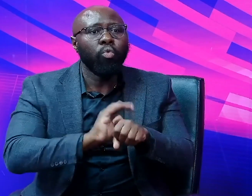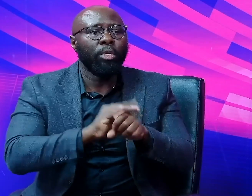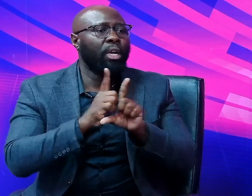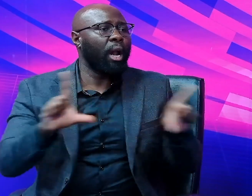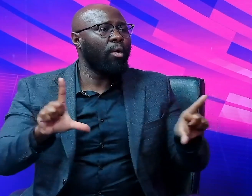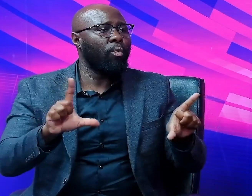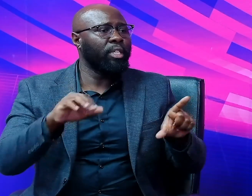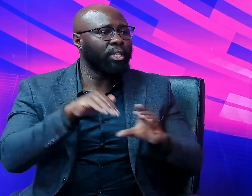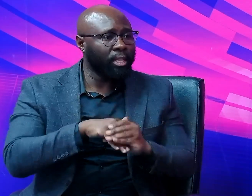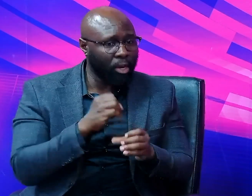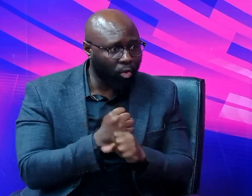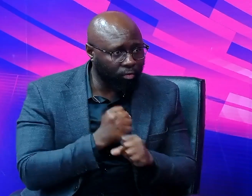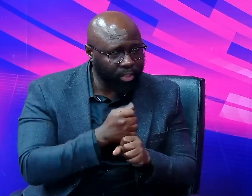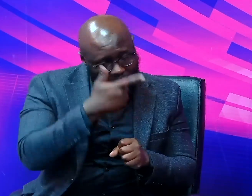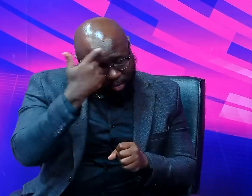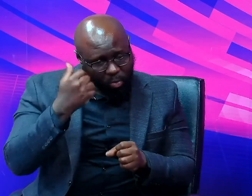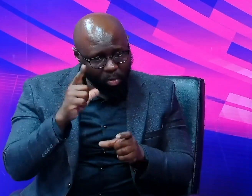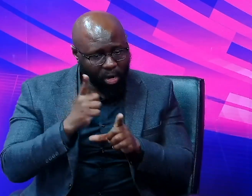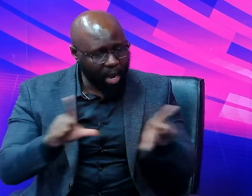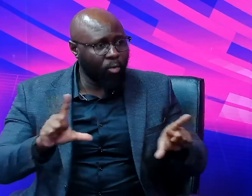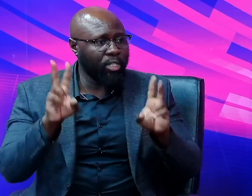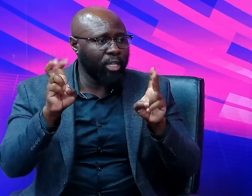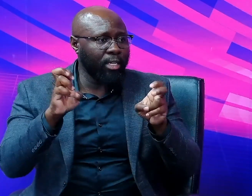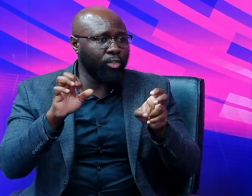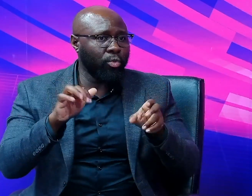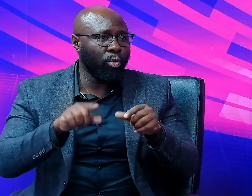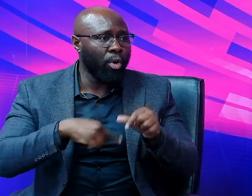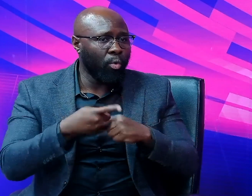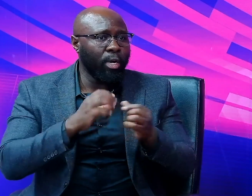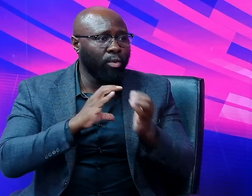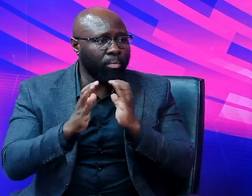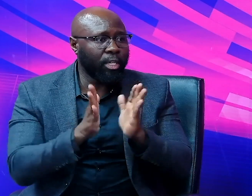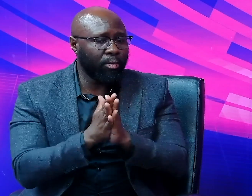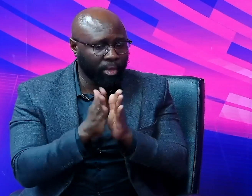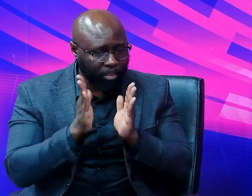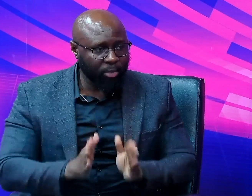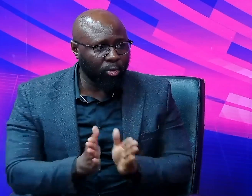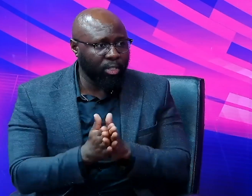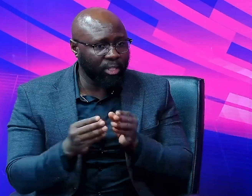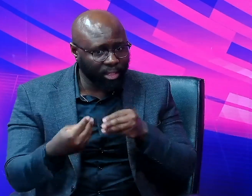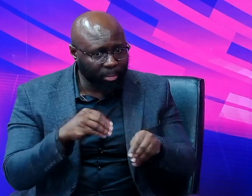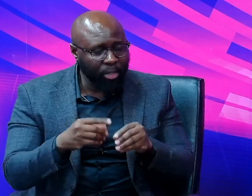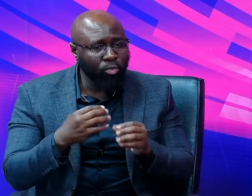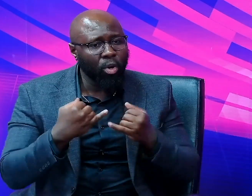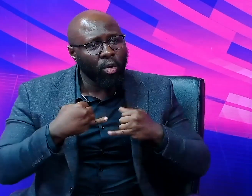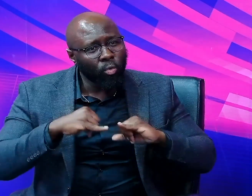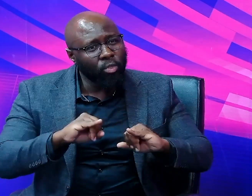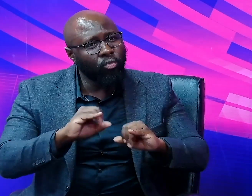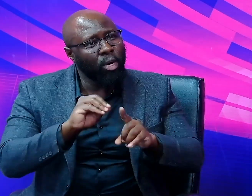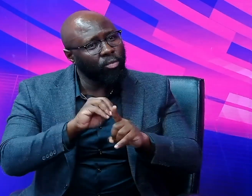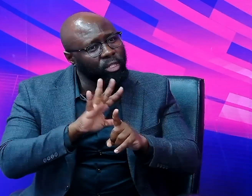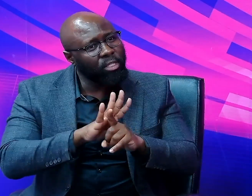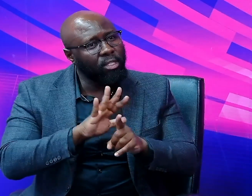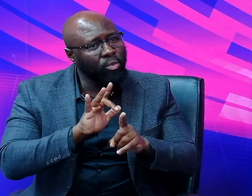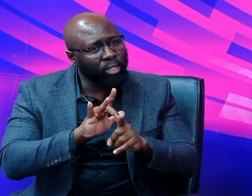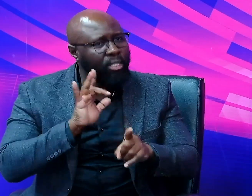etiquette, using good language in the office as well. Because language is an issue when you communicate with a person with a disability.